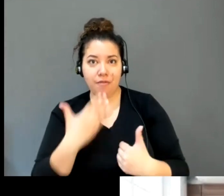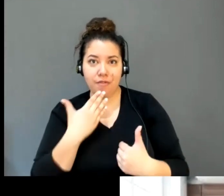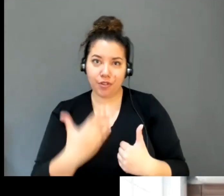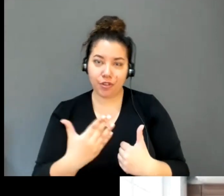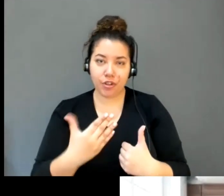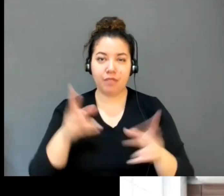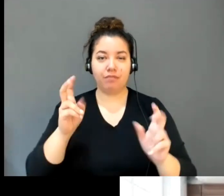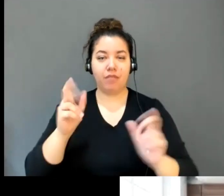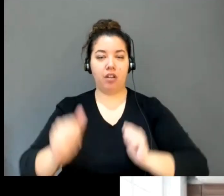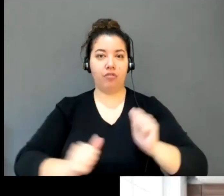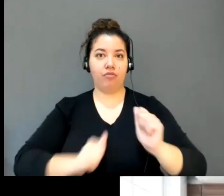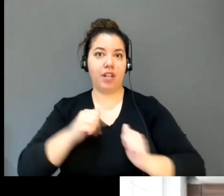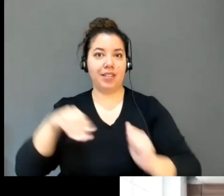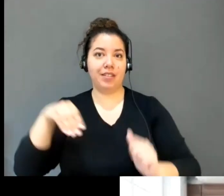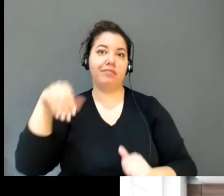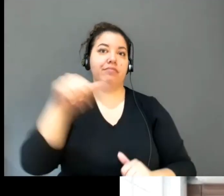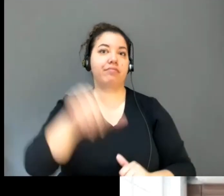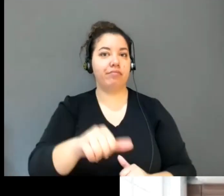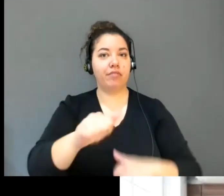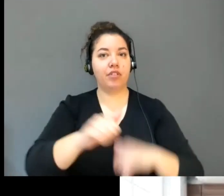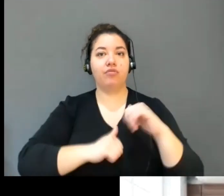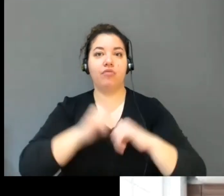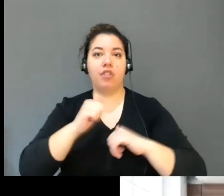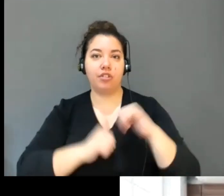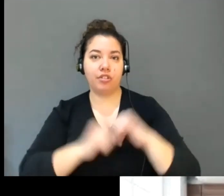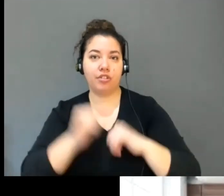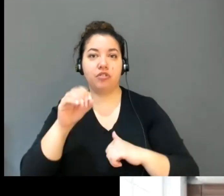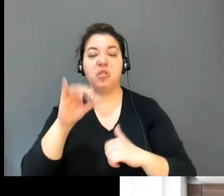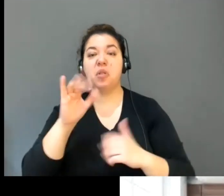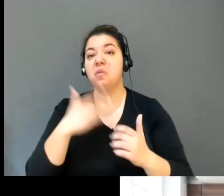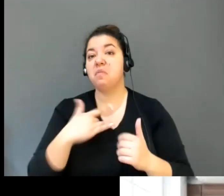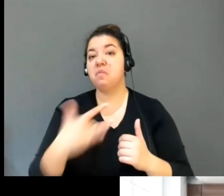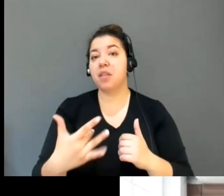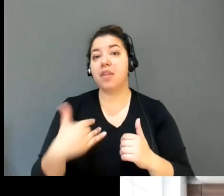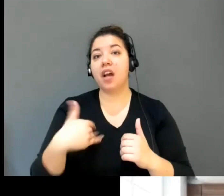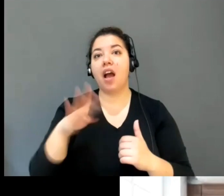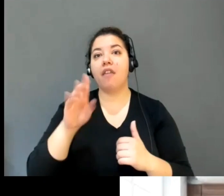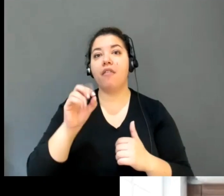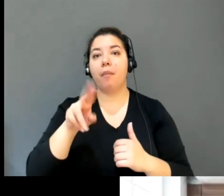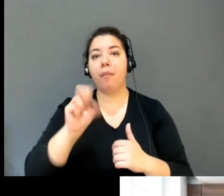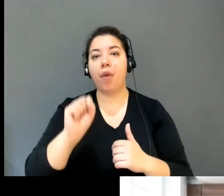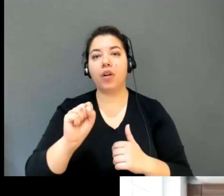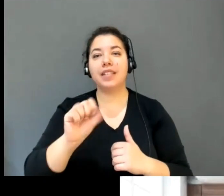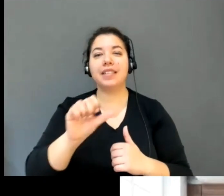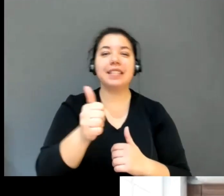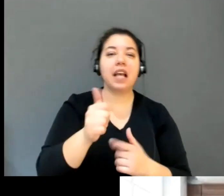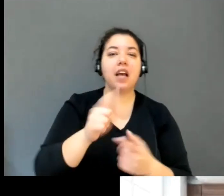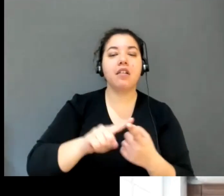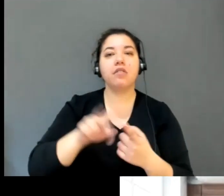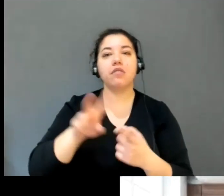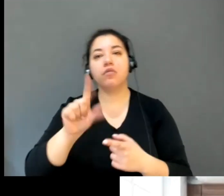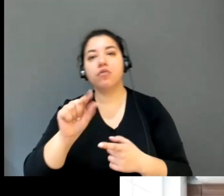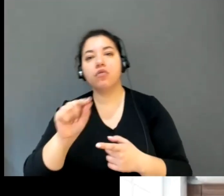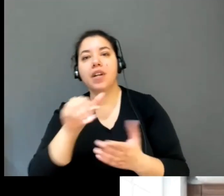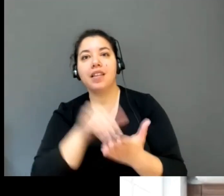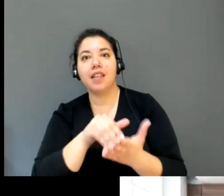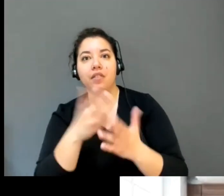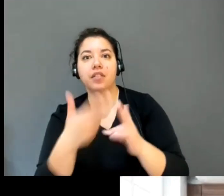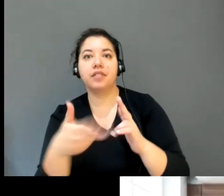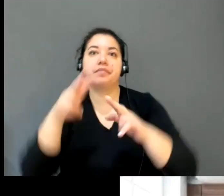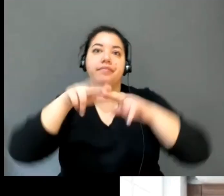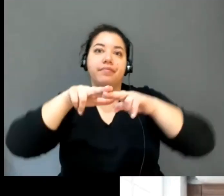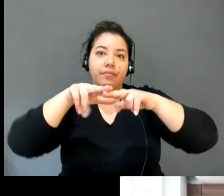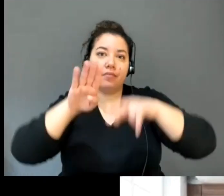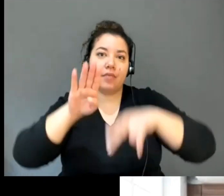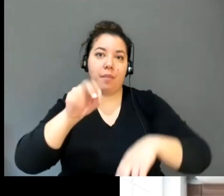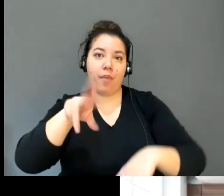compensation structure. So we're typically bonusing somewhere around $10,000 to $20,000 above that. That is for what I would consider to be, maybe 1 or